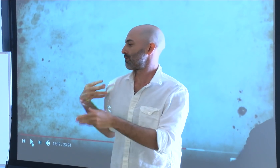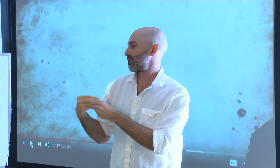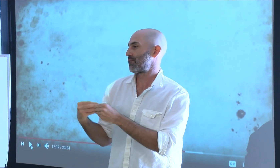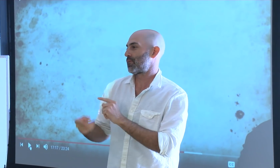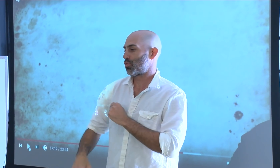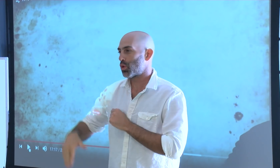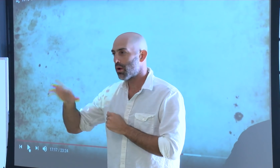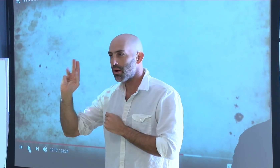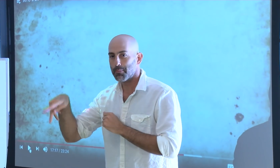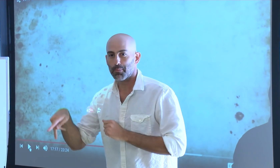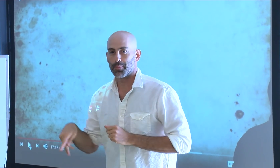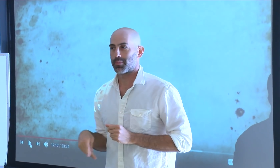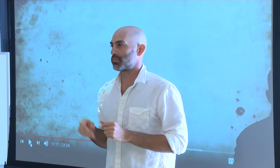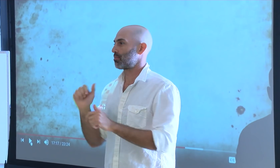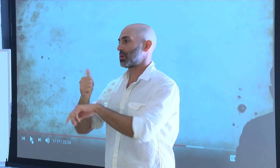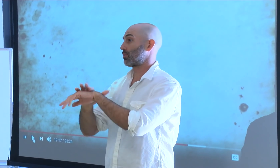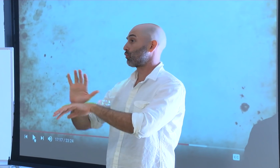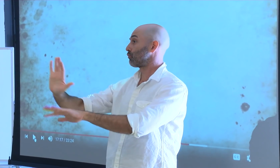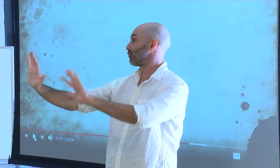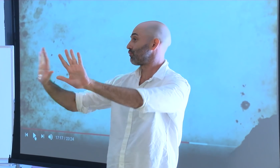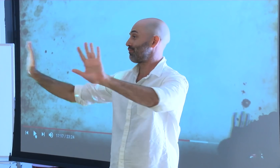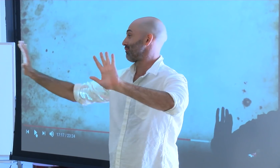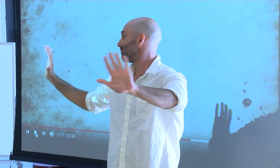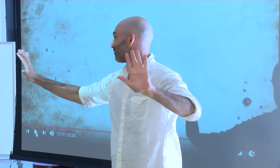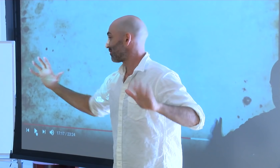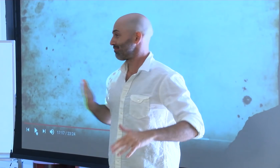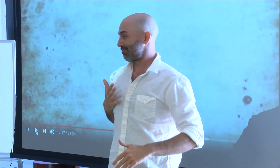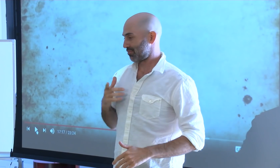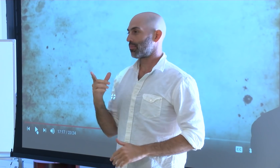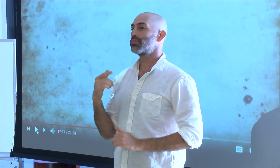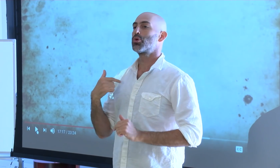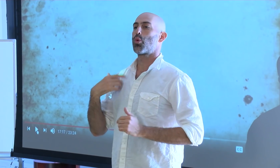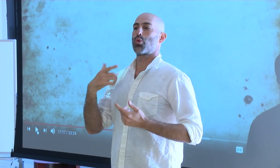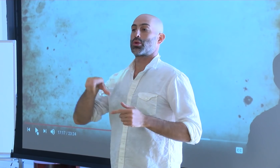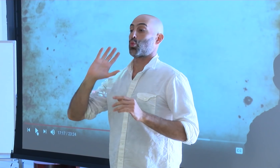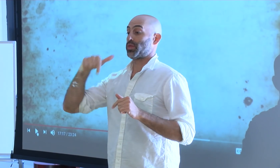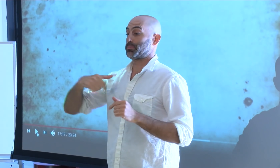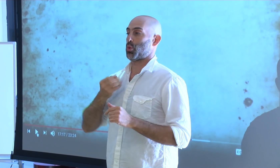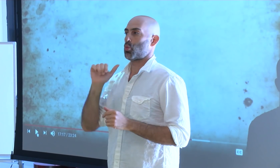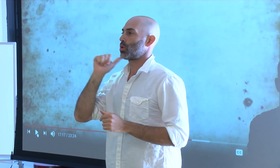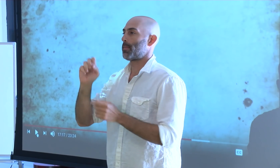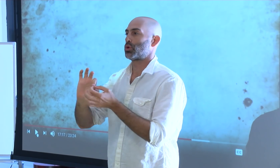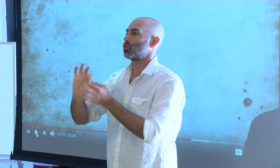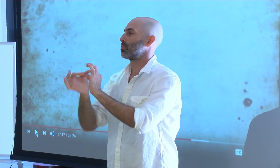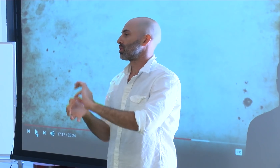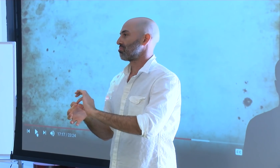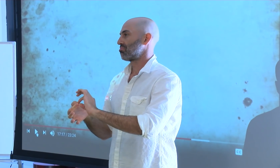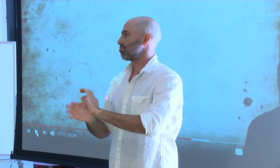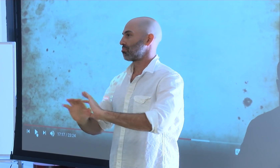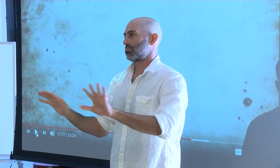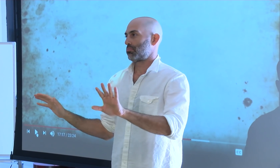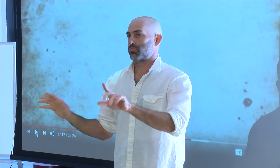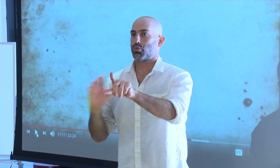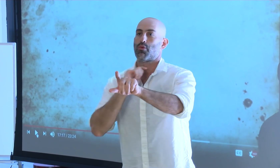and your life experiences from growing up, you know, based on your own individual experiences. So